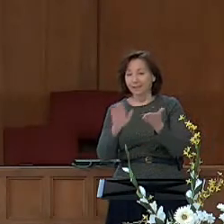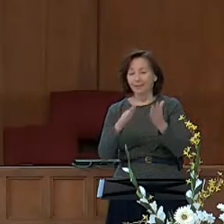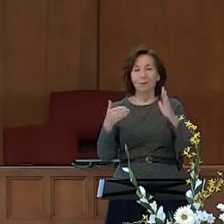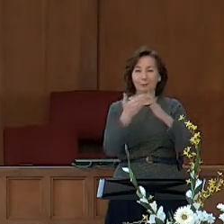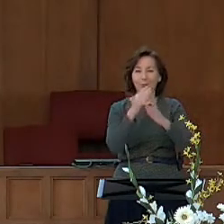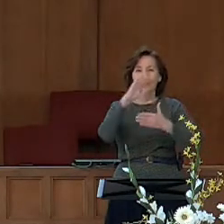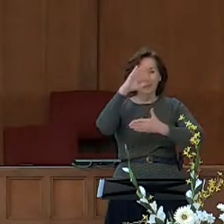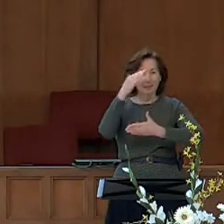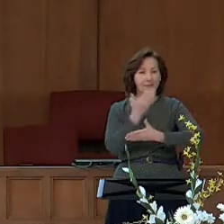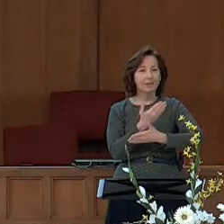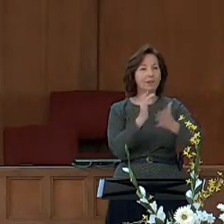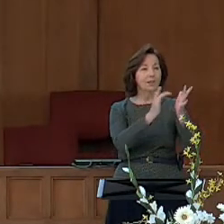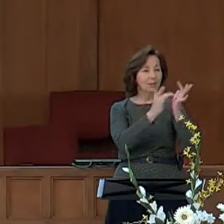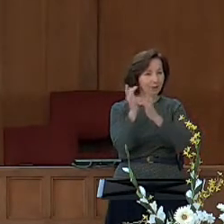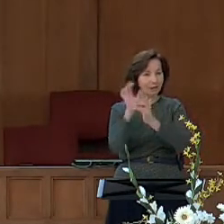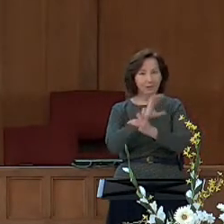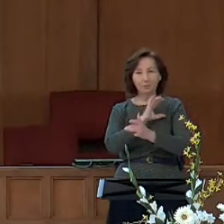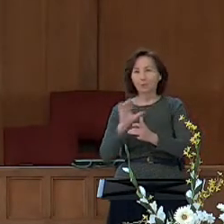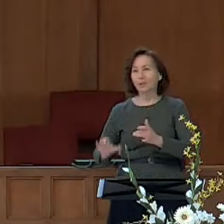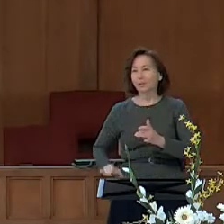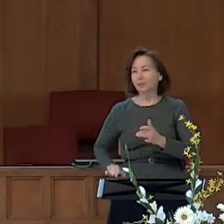son, Jesus Christ.